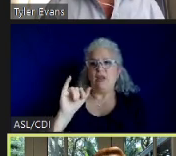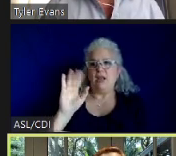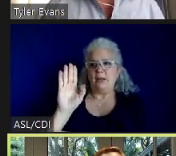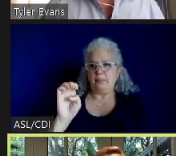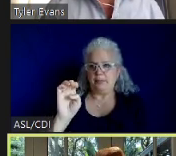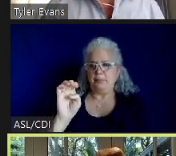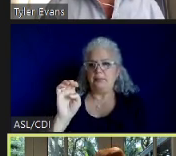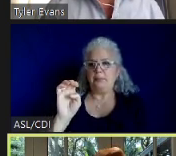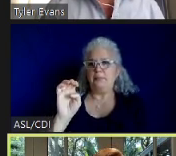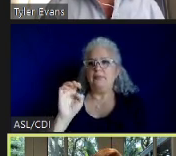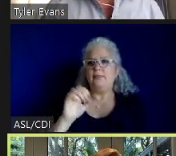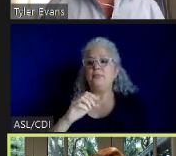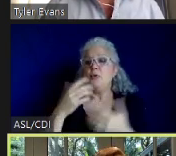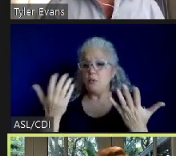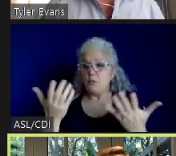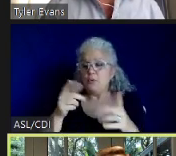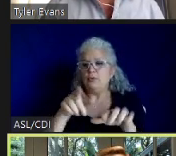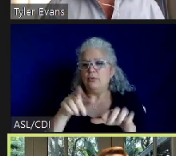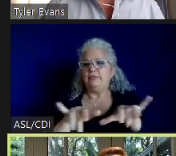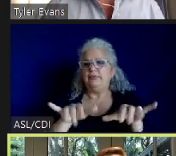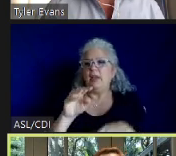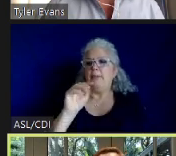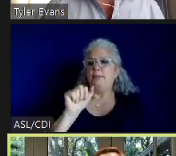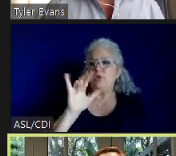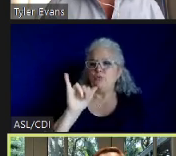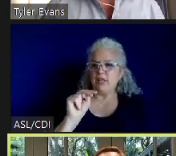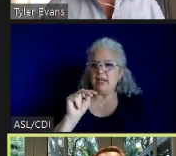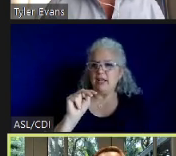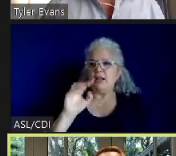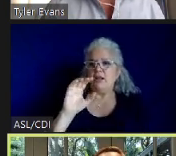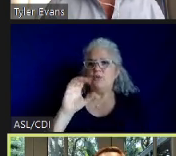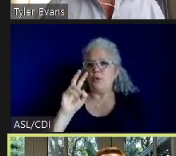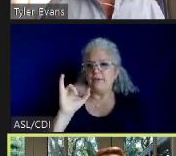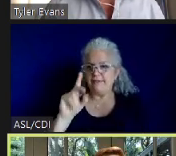Marin COVID, and there's a space between those two words, to